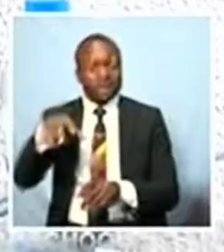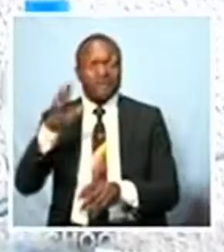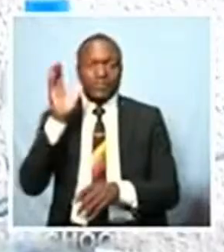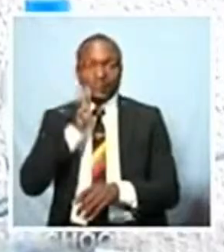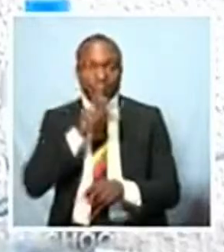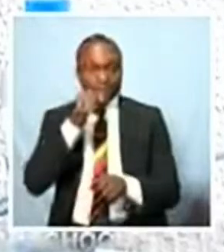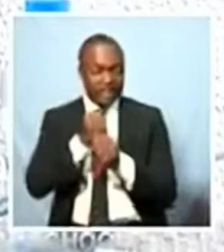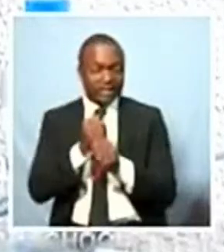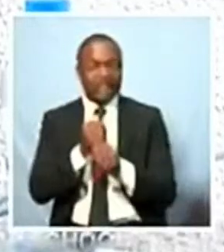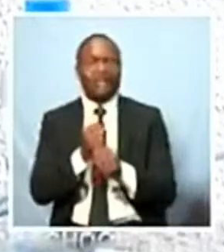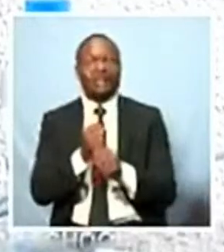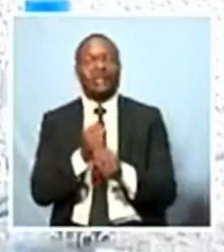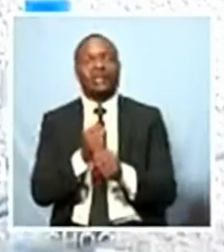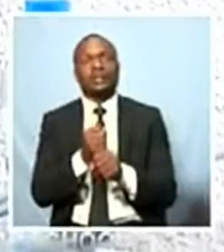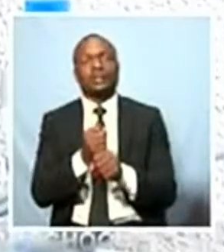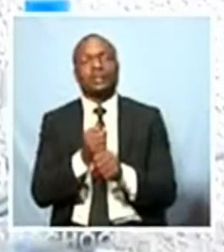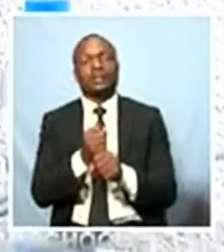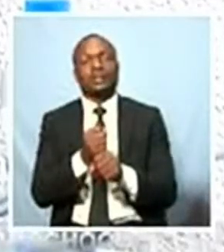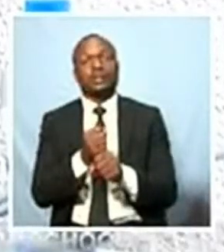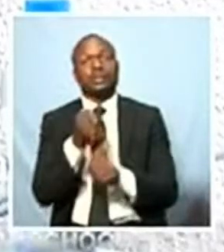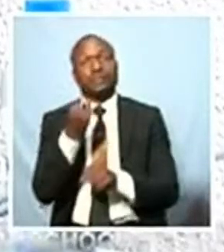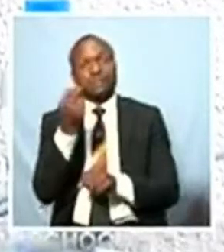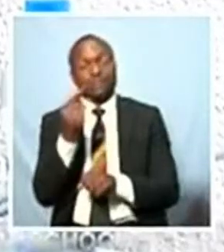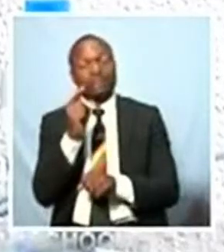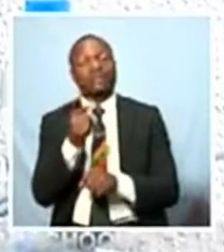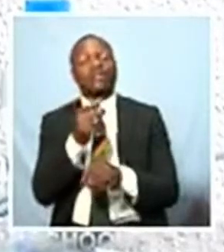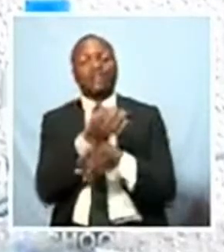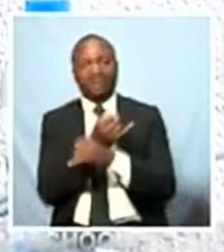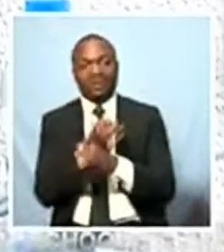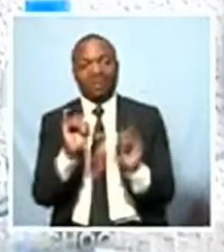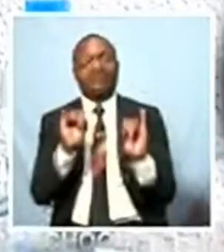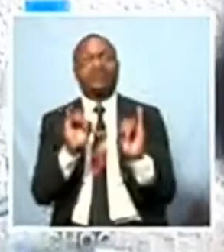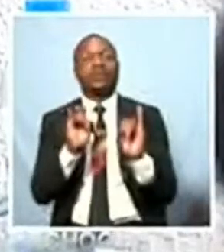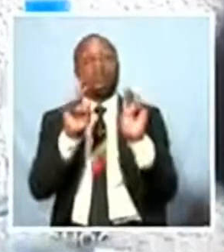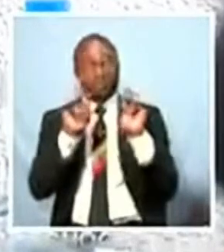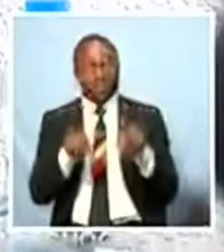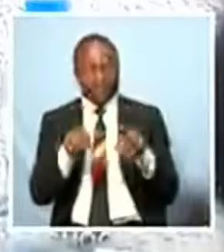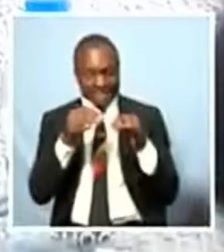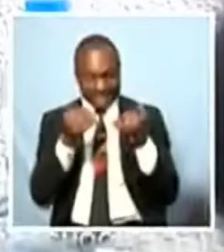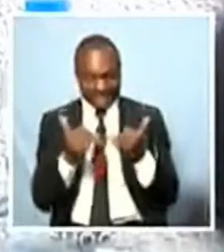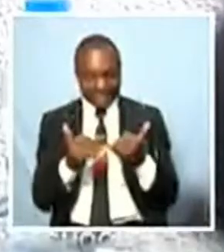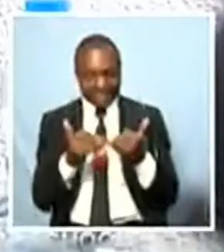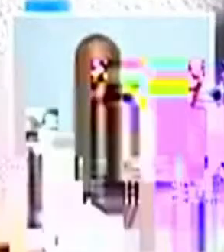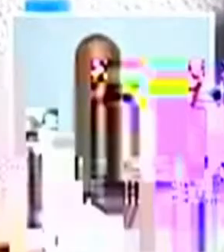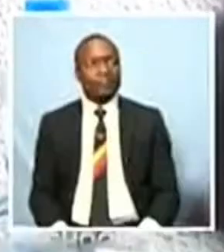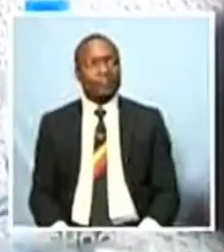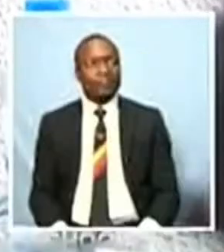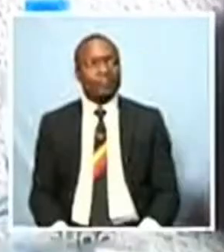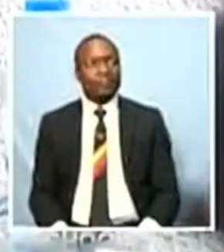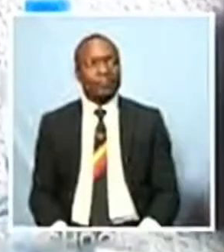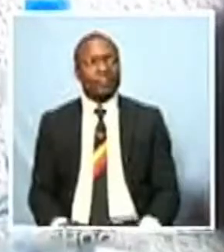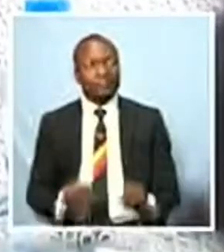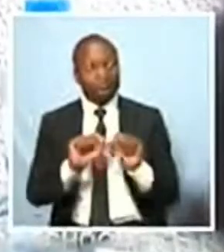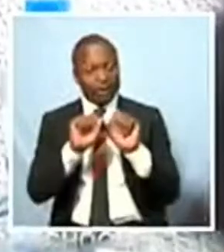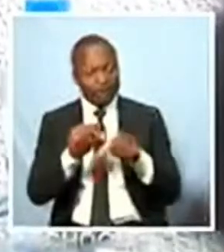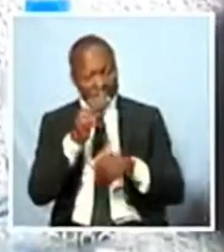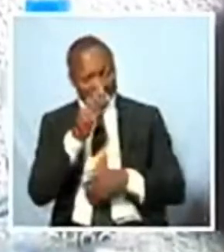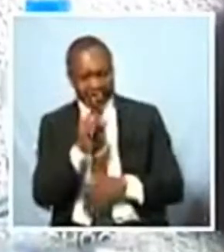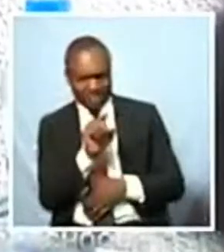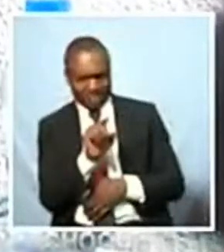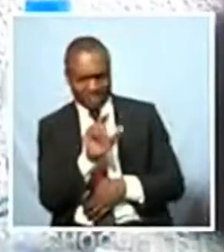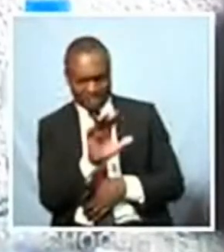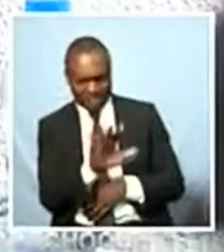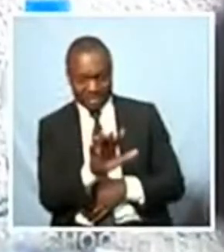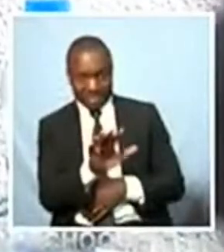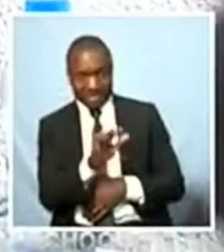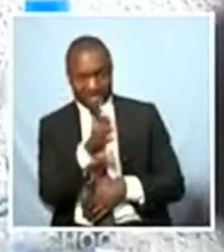and she's now an independent person in the process. Now, you can see there that there is a